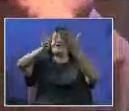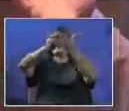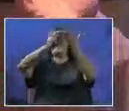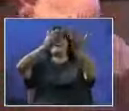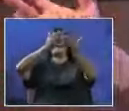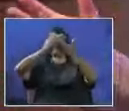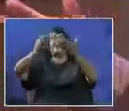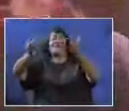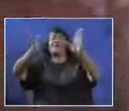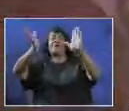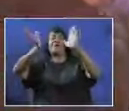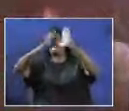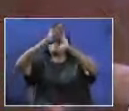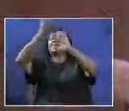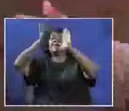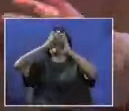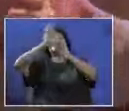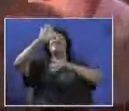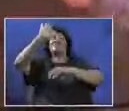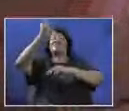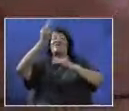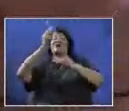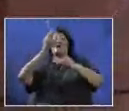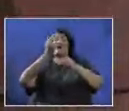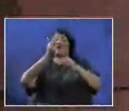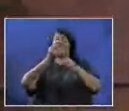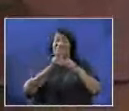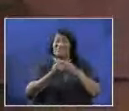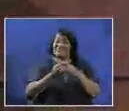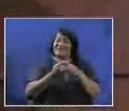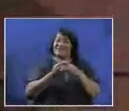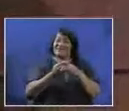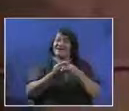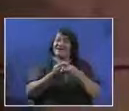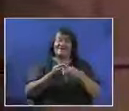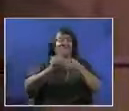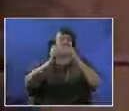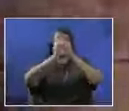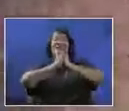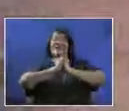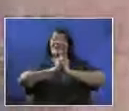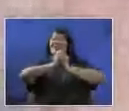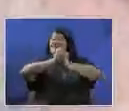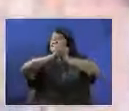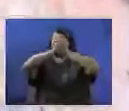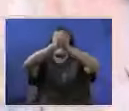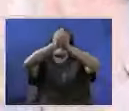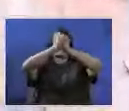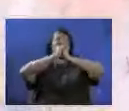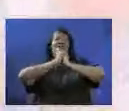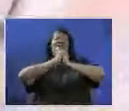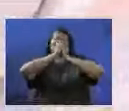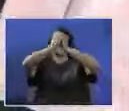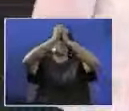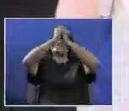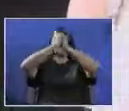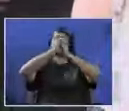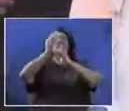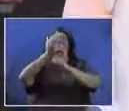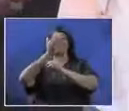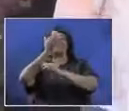In the sign of serenity, Father, I can't do it on my own. I give it all to you.